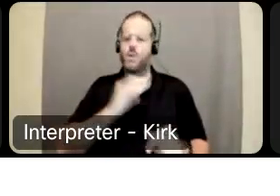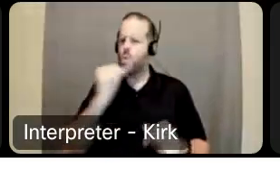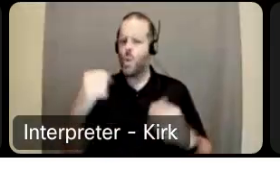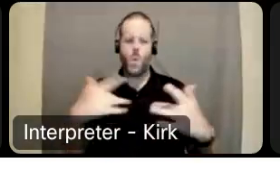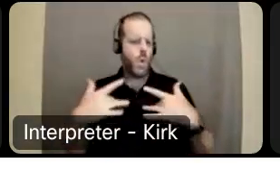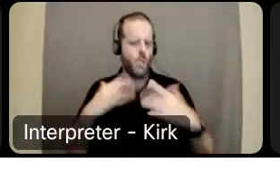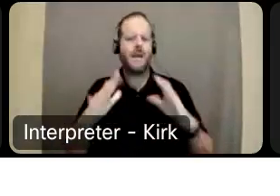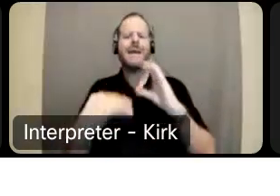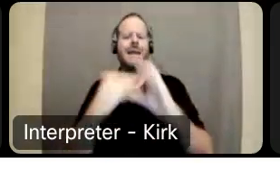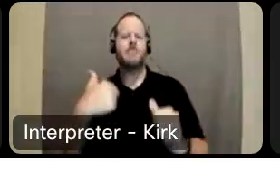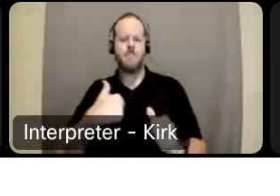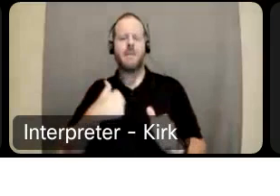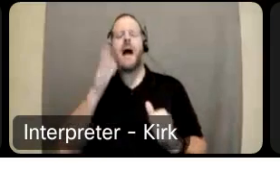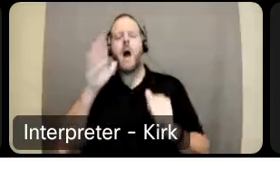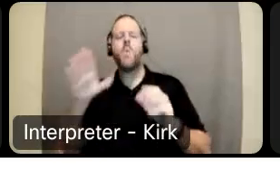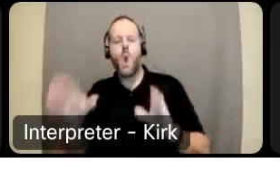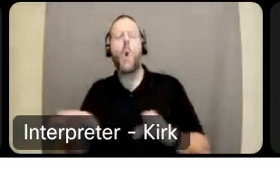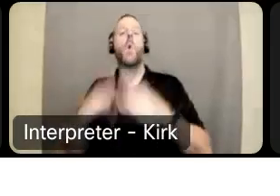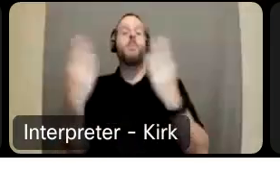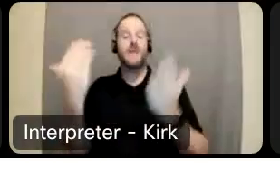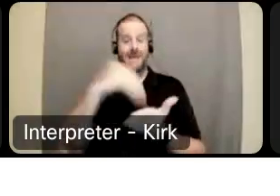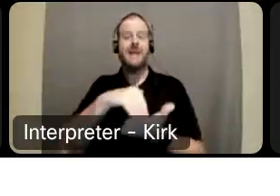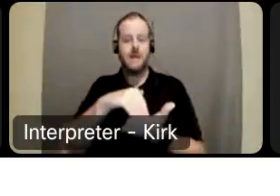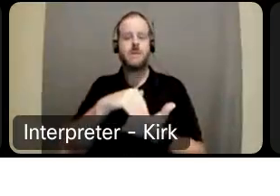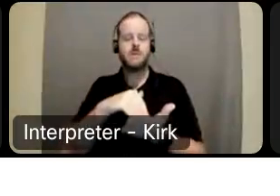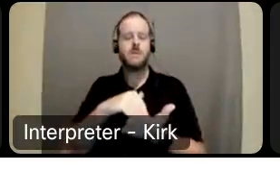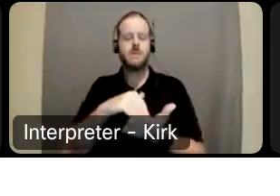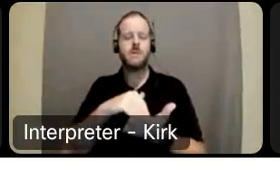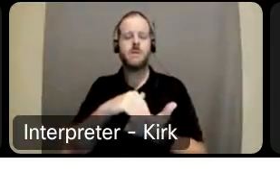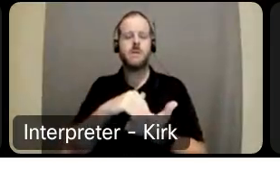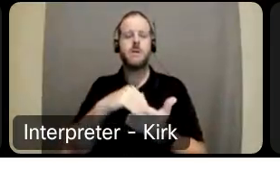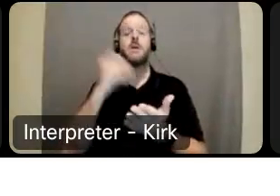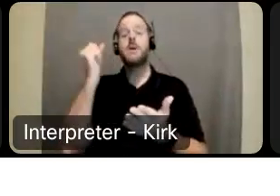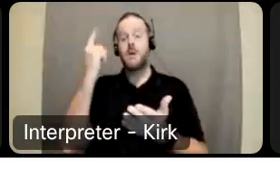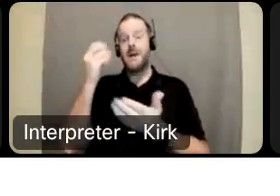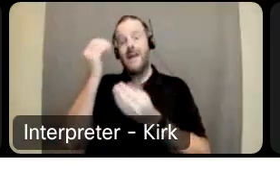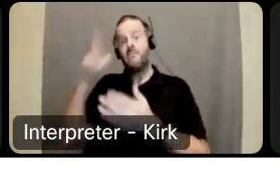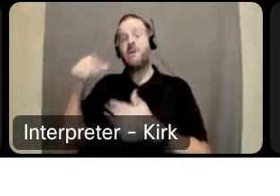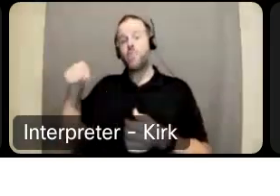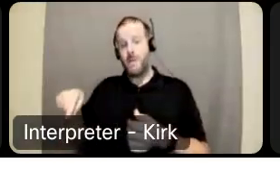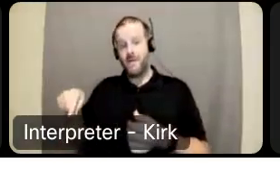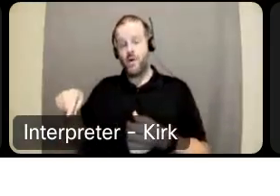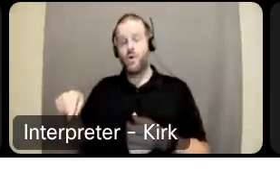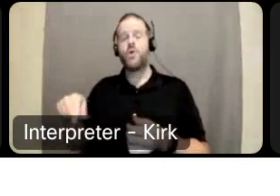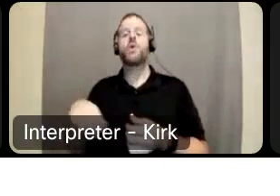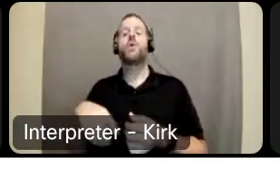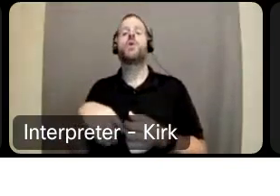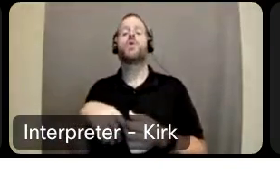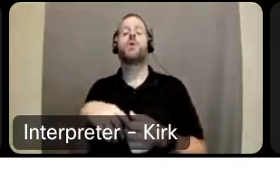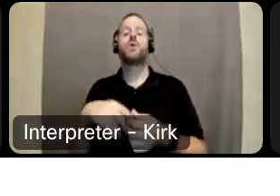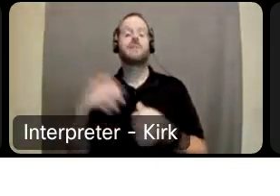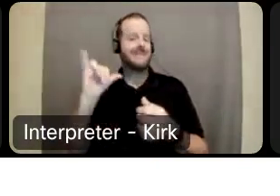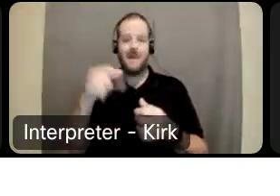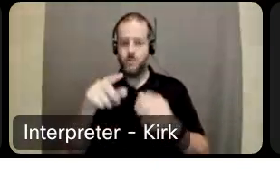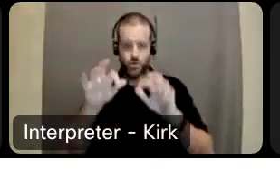I can reopen those student surveys, and all your information will still show up. It'll still be there as you had entered